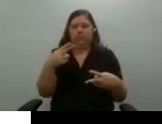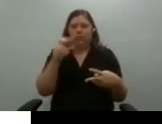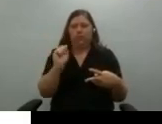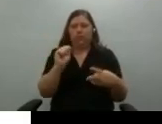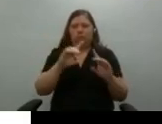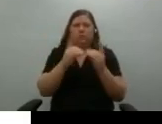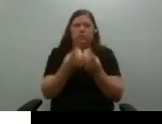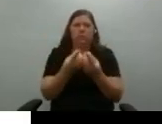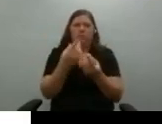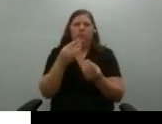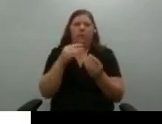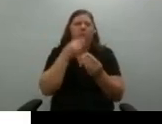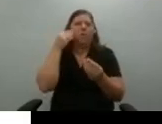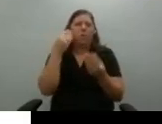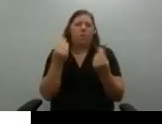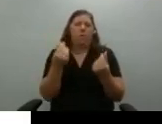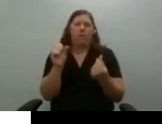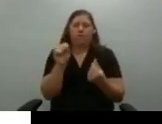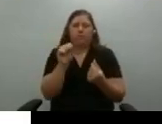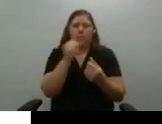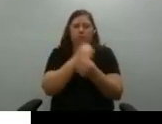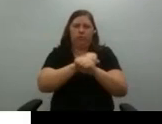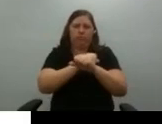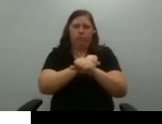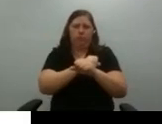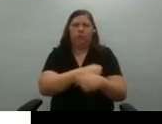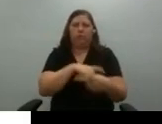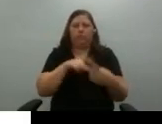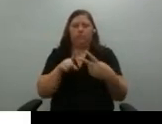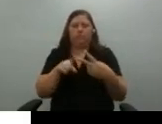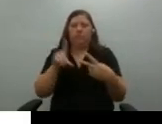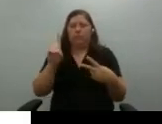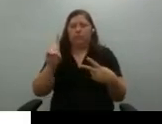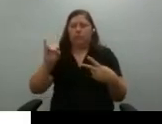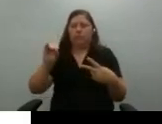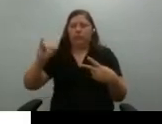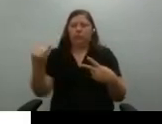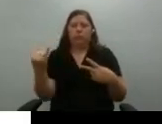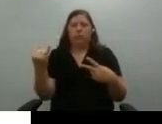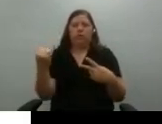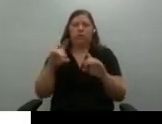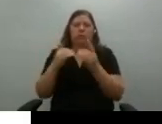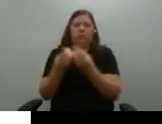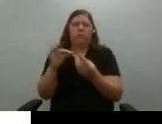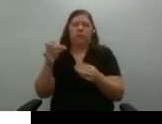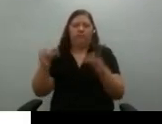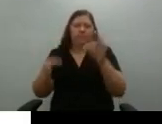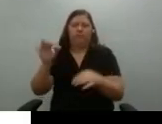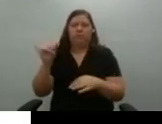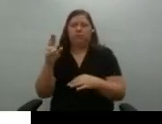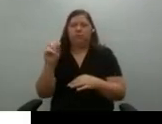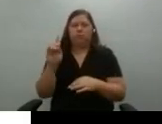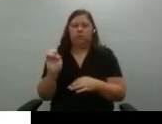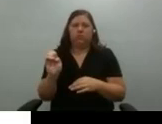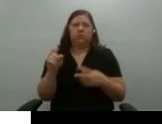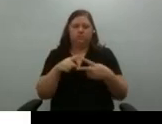or DHS, on the left, and the Department of Justice, or DOJ, on the right. So first I'll talk about the Department of